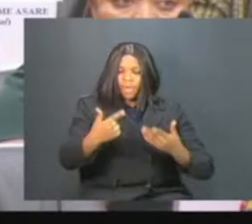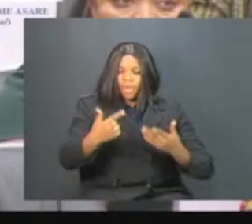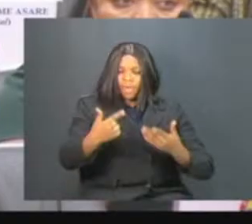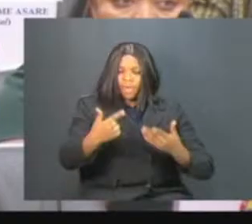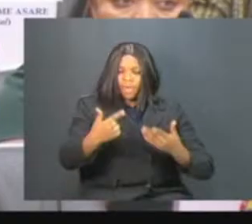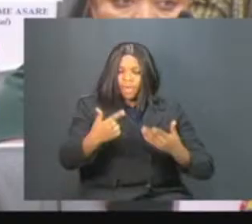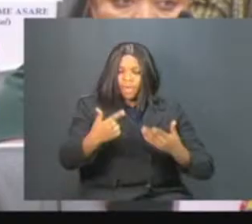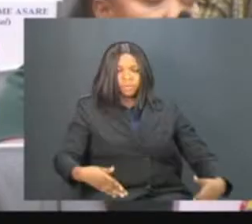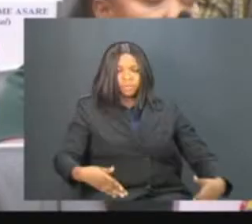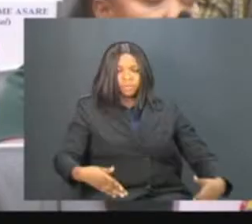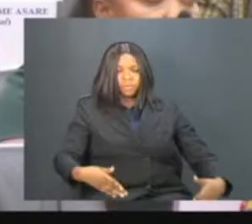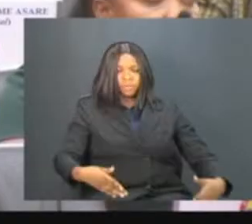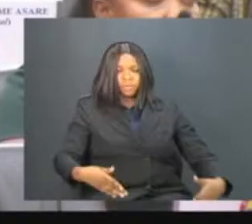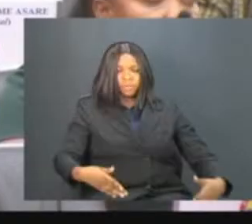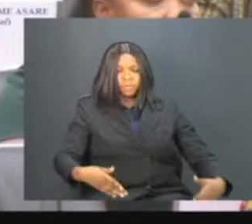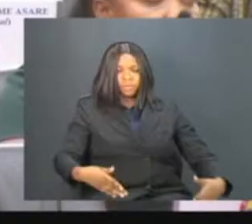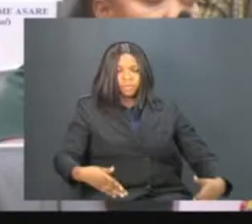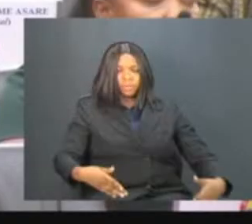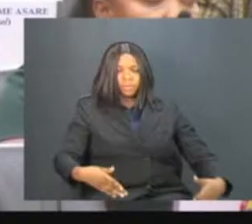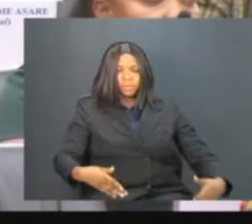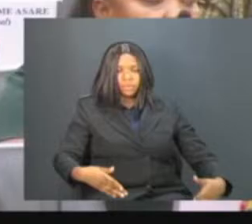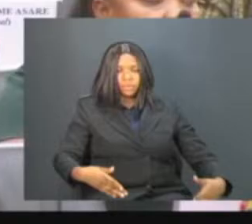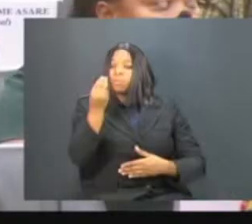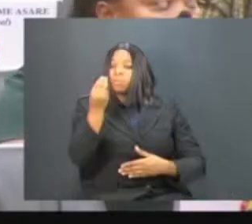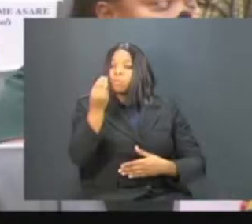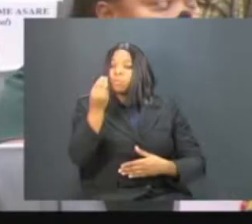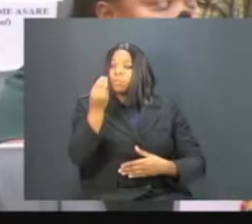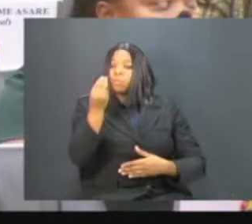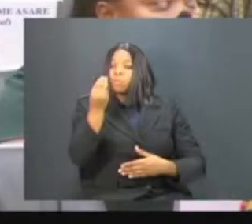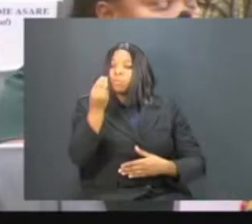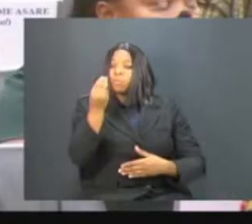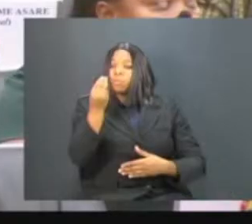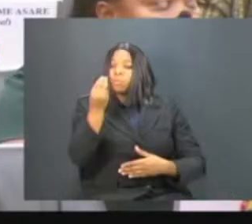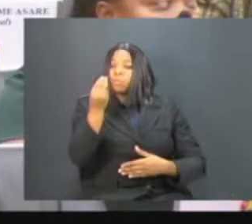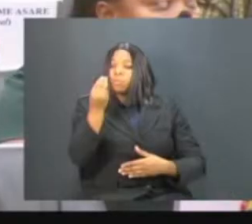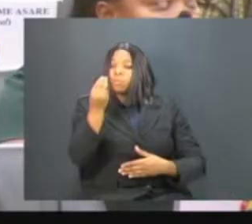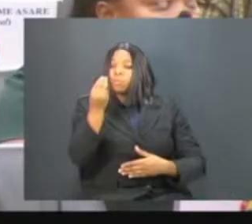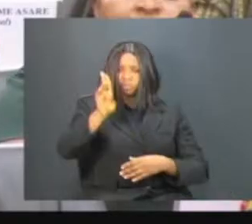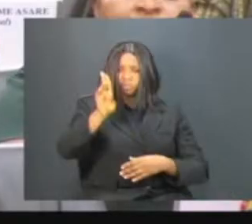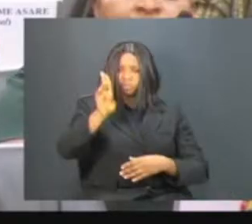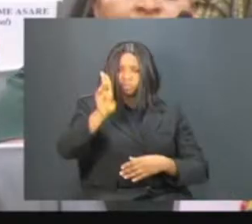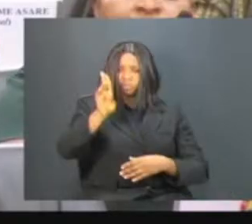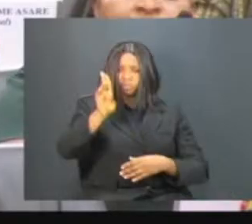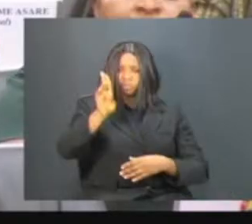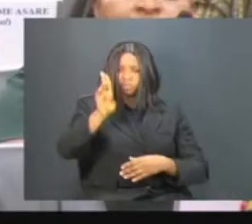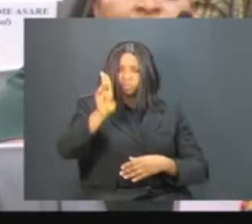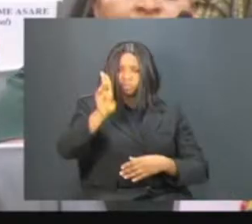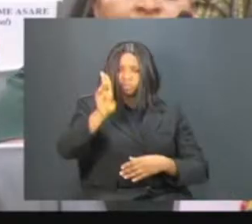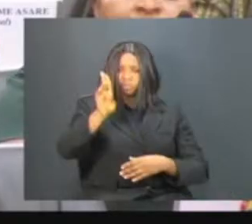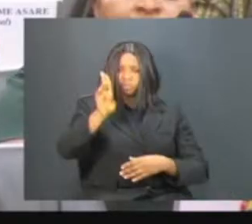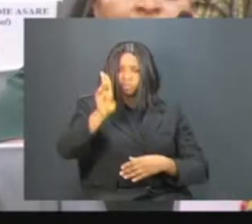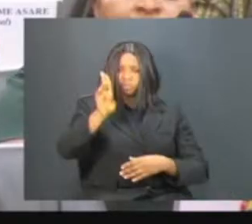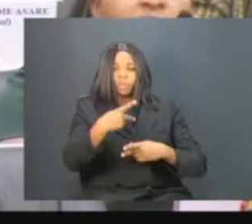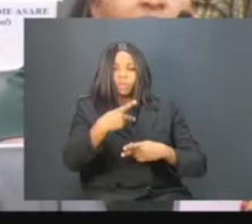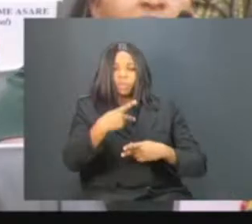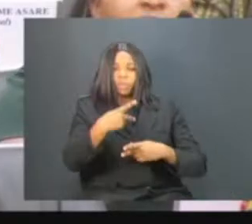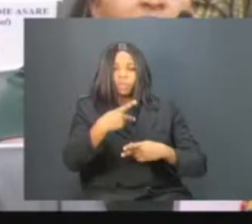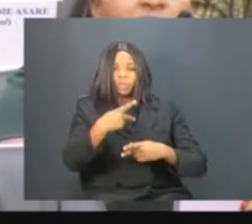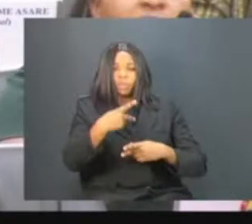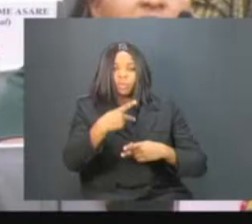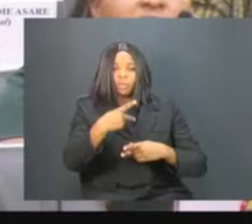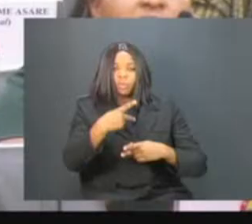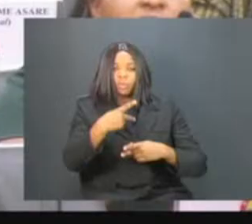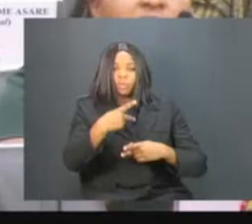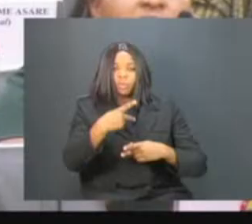we produce. And so our factories will work 24 hours. Yes. Our security services will work